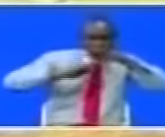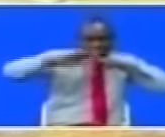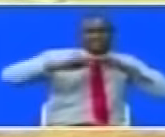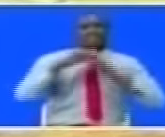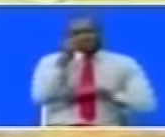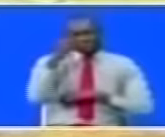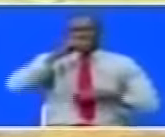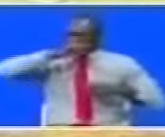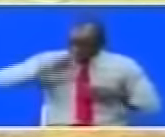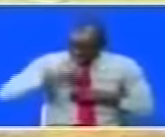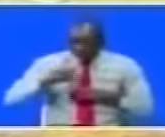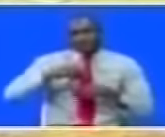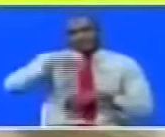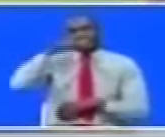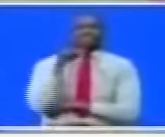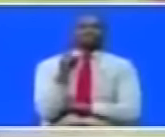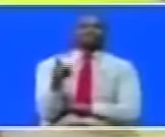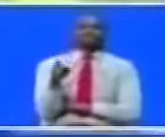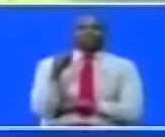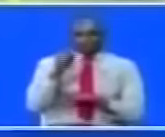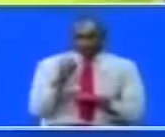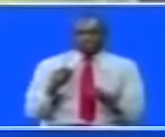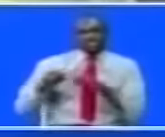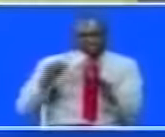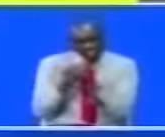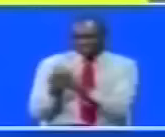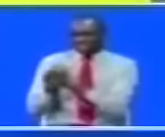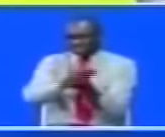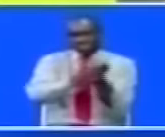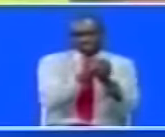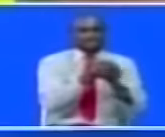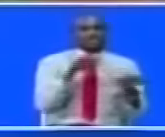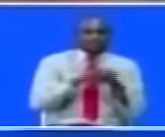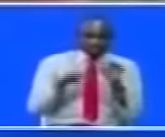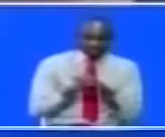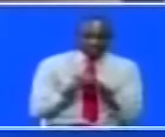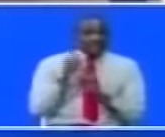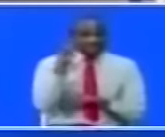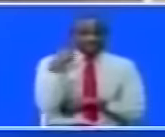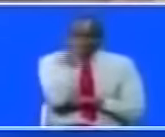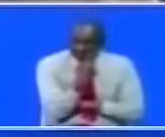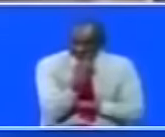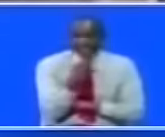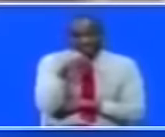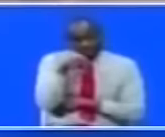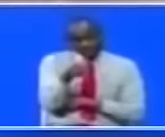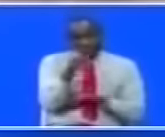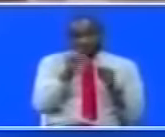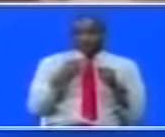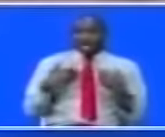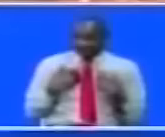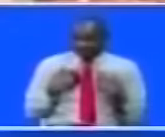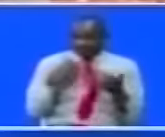million Kenya shilling model tartan track, which is being shipped from Italy, is going to be laid. After the first phase, phase two of the stadia upgrade